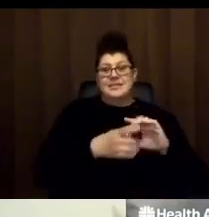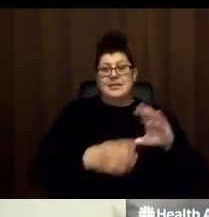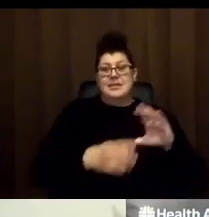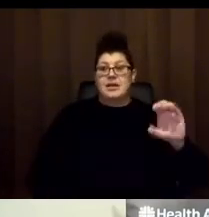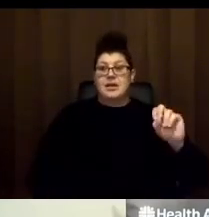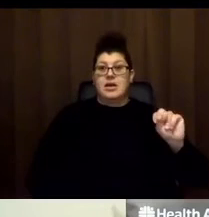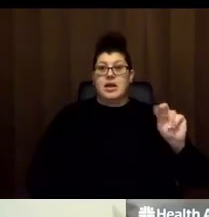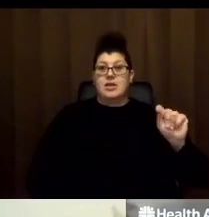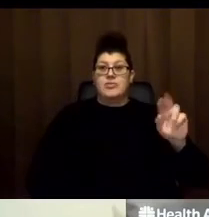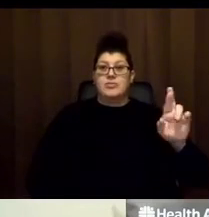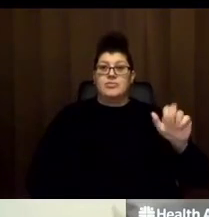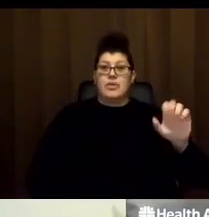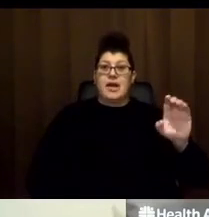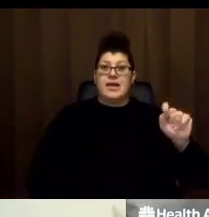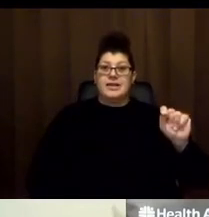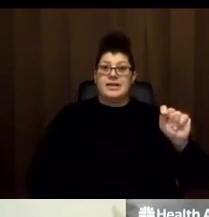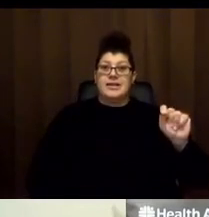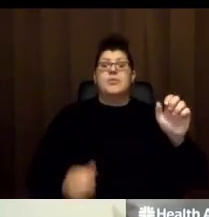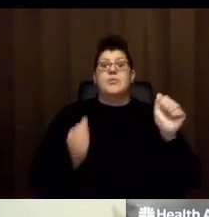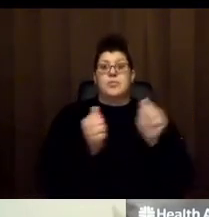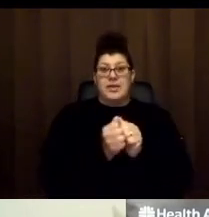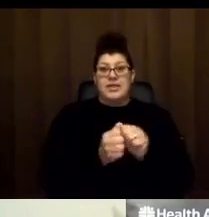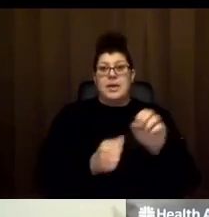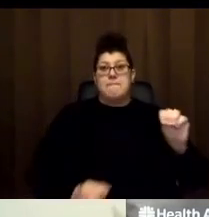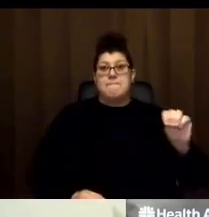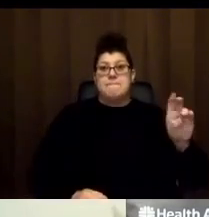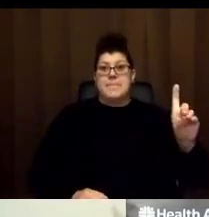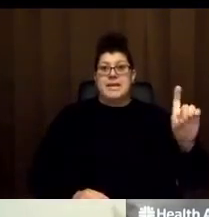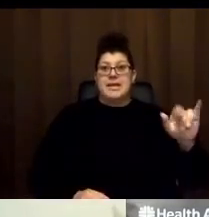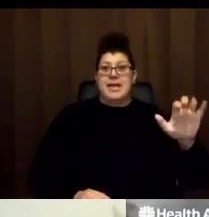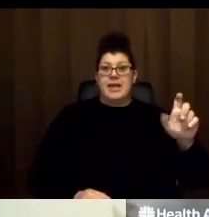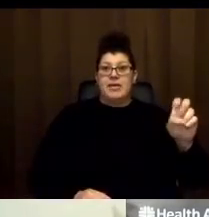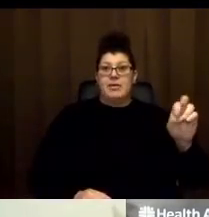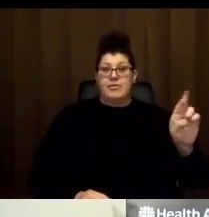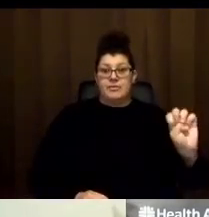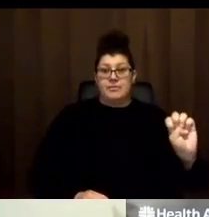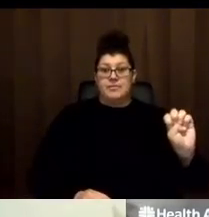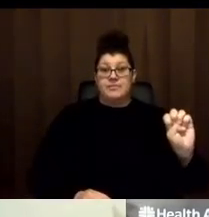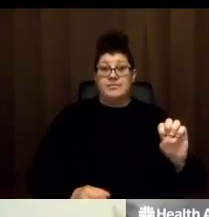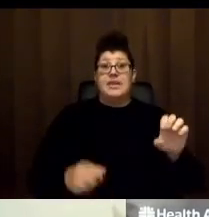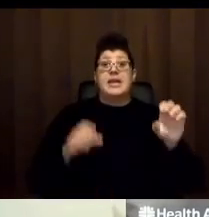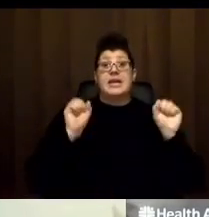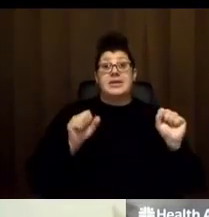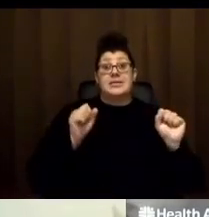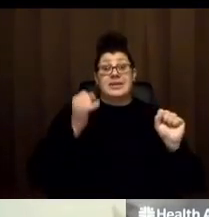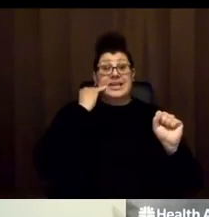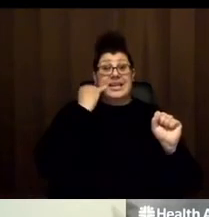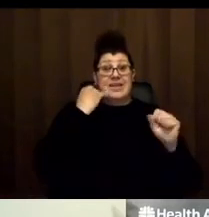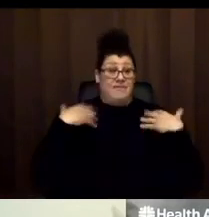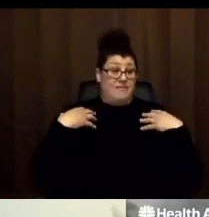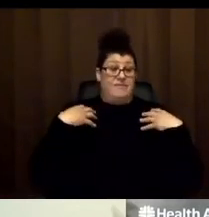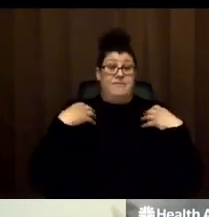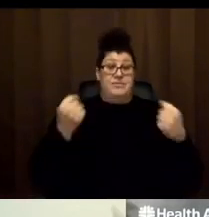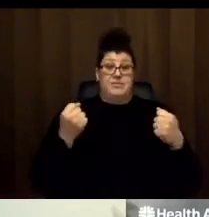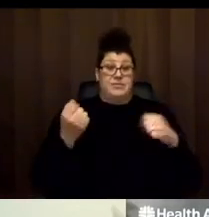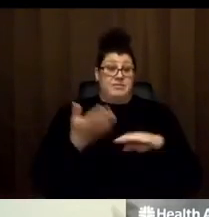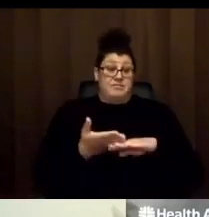One positive note about hospice care is that occasionally you can come off of it if you recover or your situation changes.